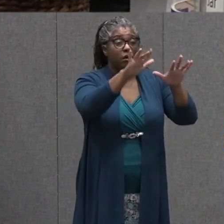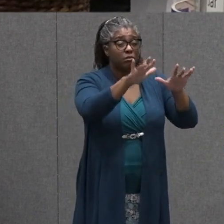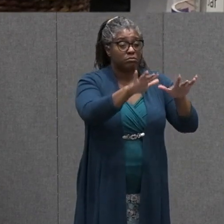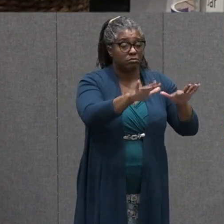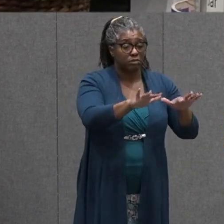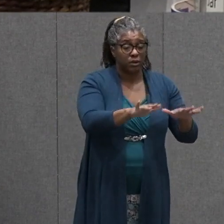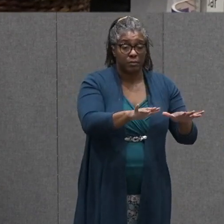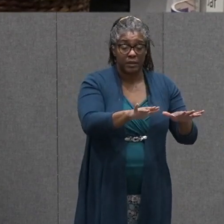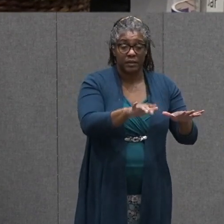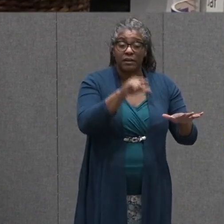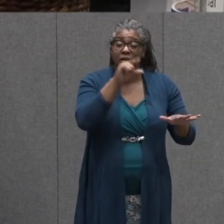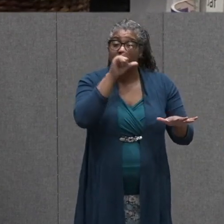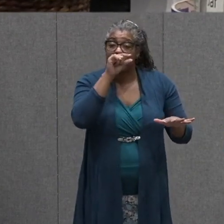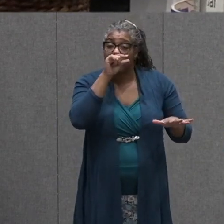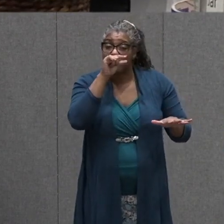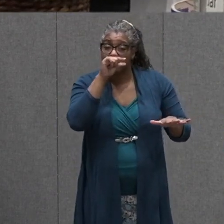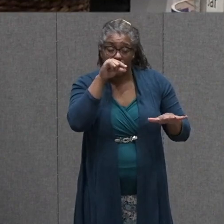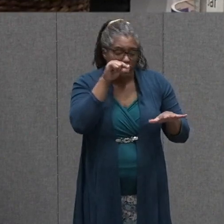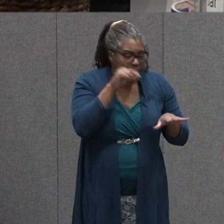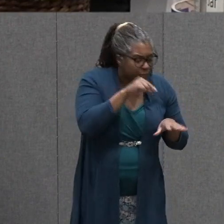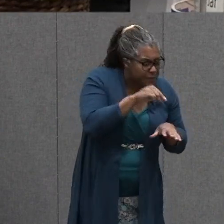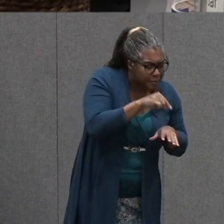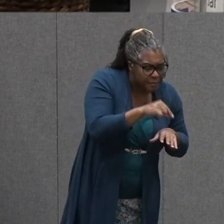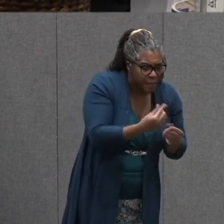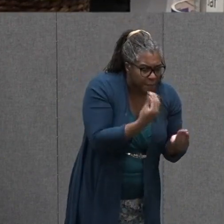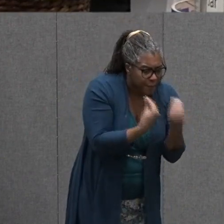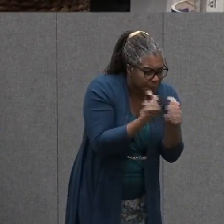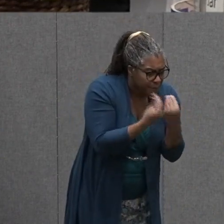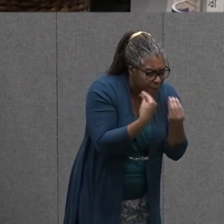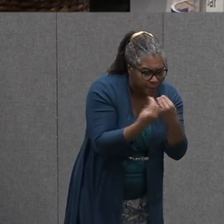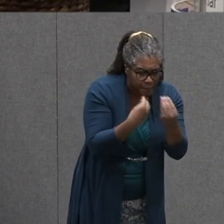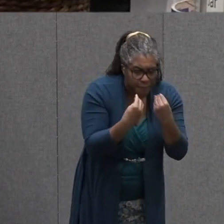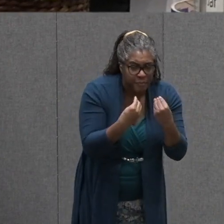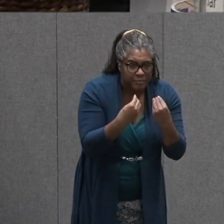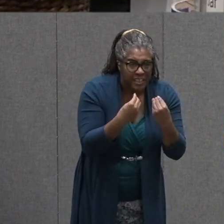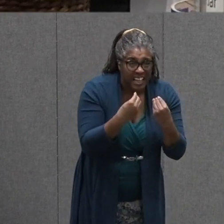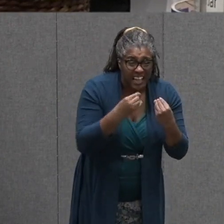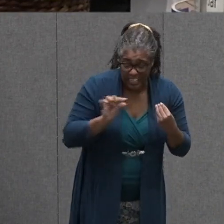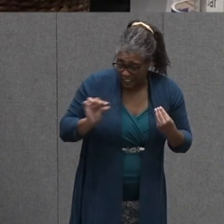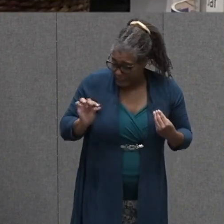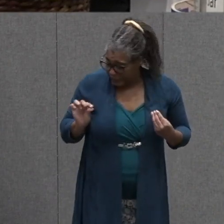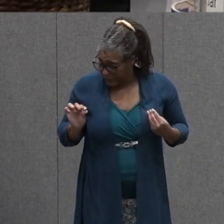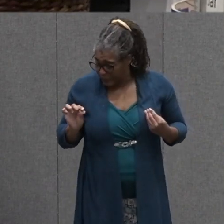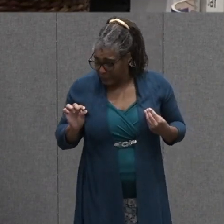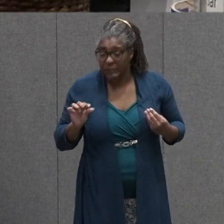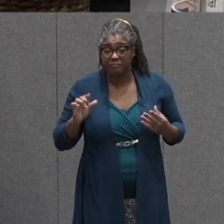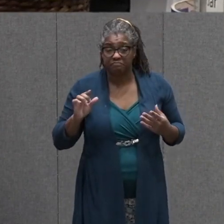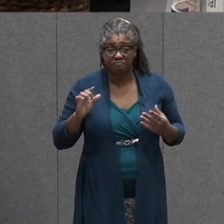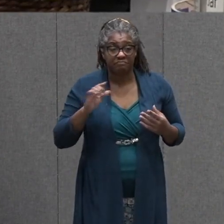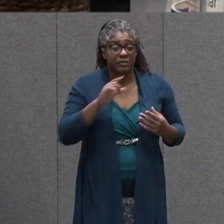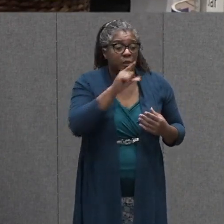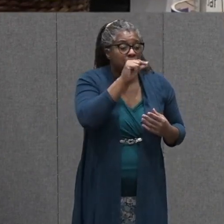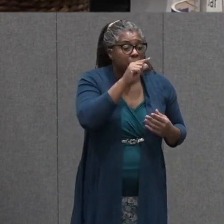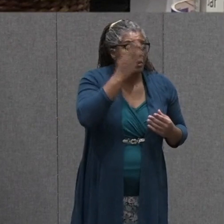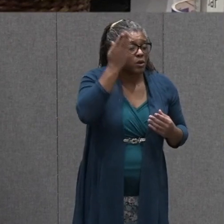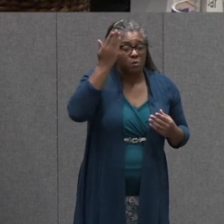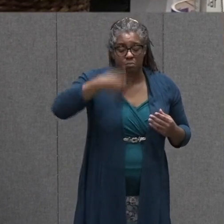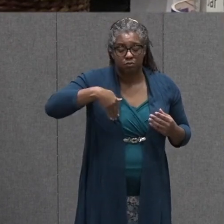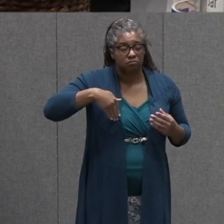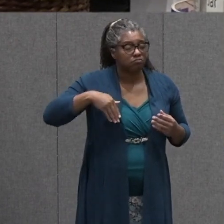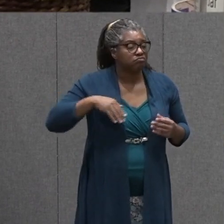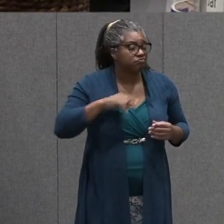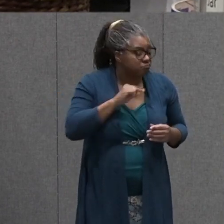mean? So with Miss K today, we looked at the words around in a sentence that can